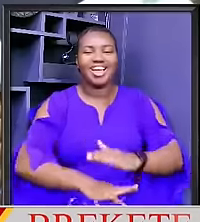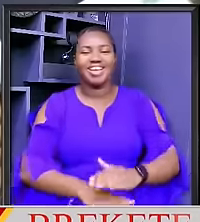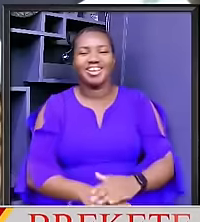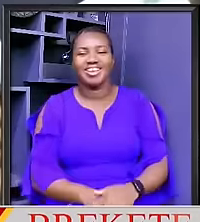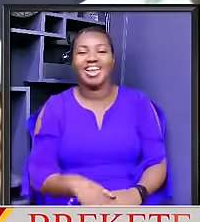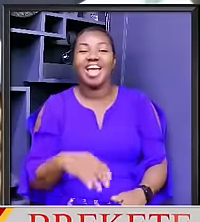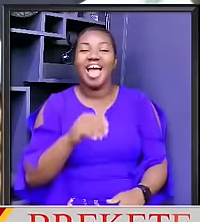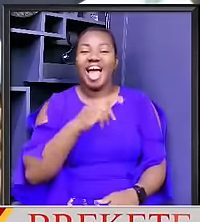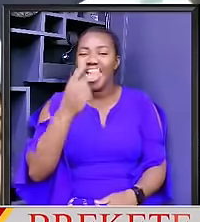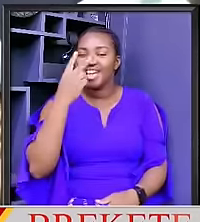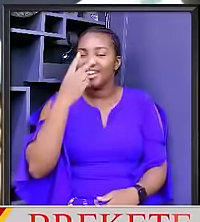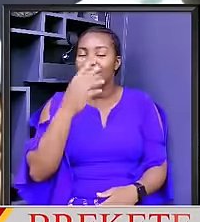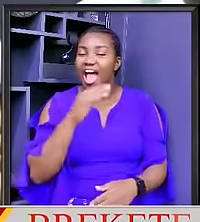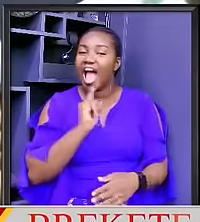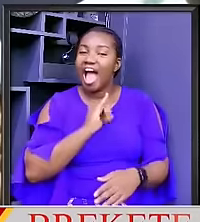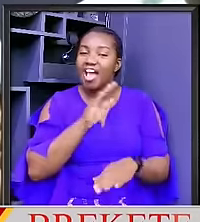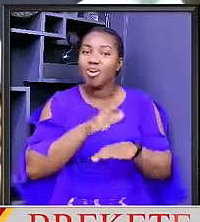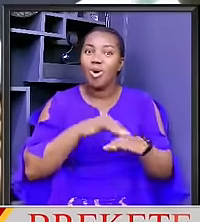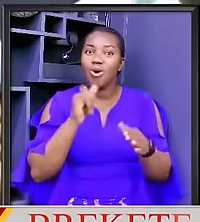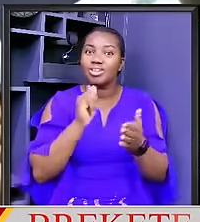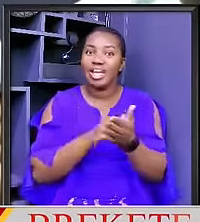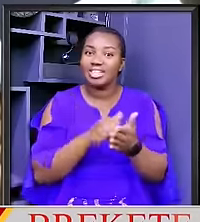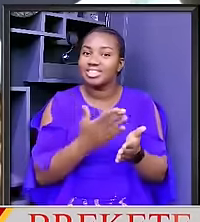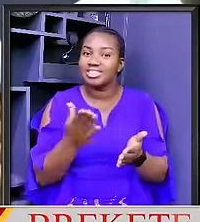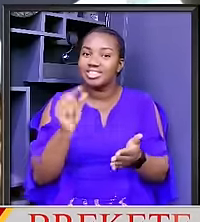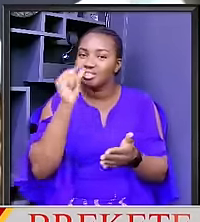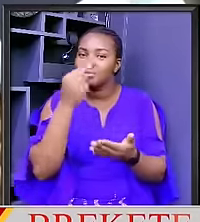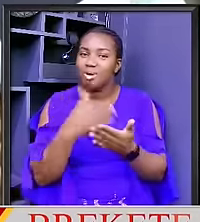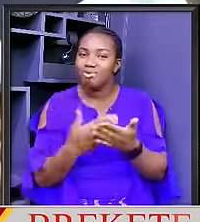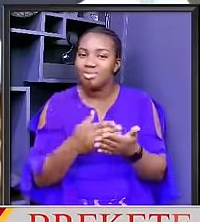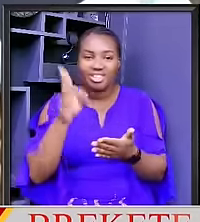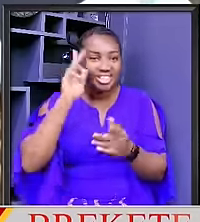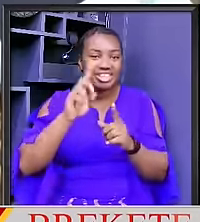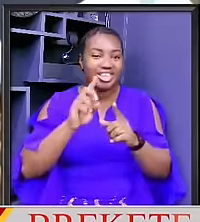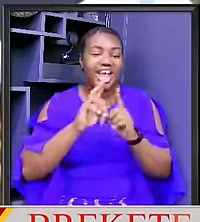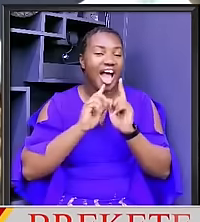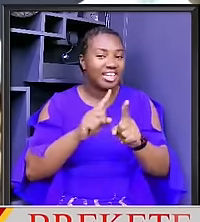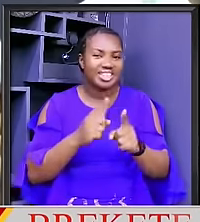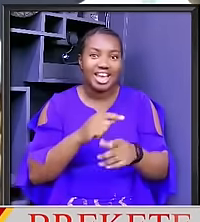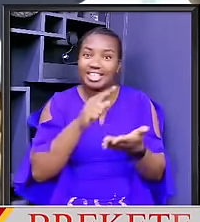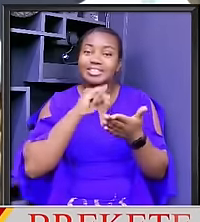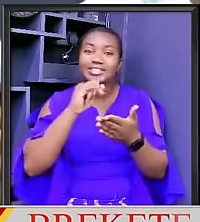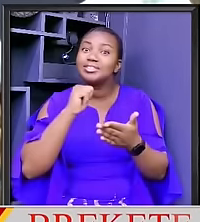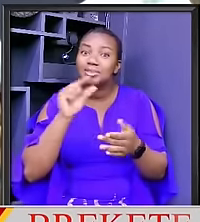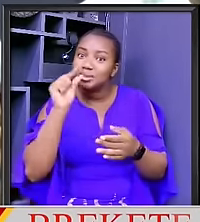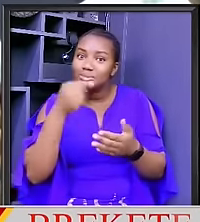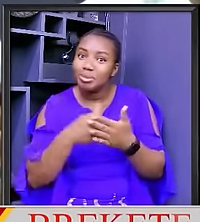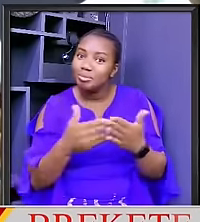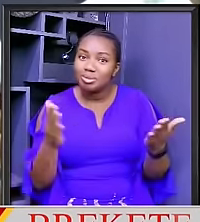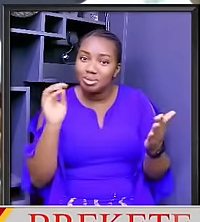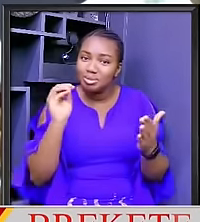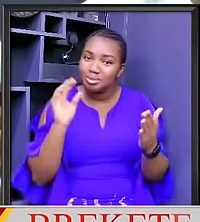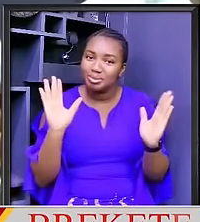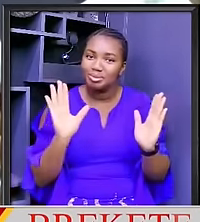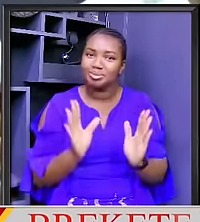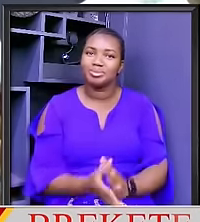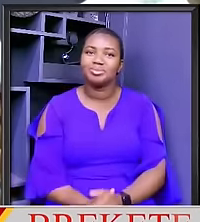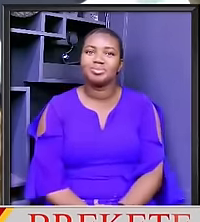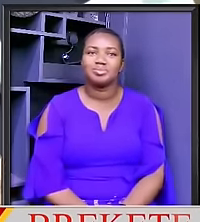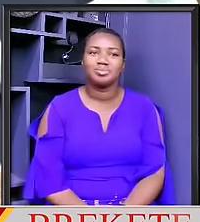I call that is small money. He say, no, be small money, be this. You. I say, you see.